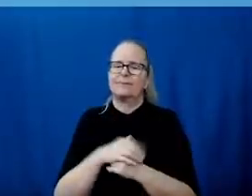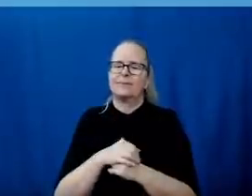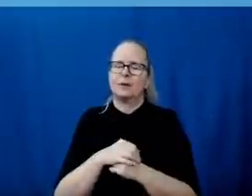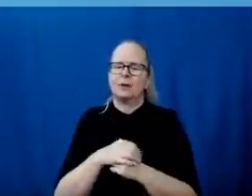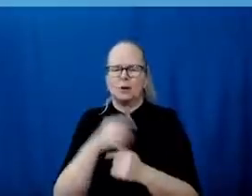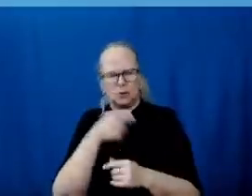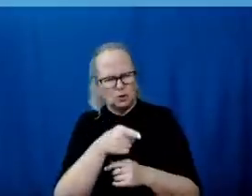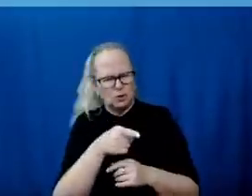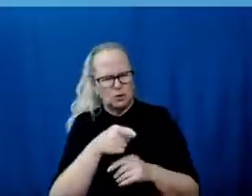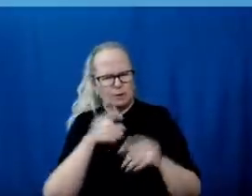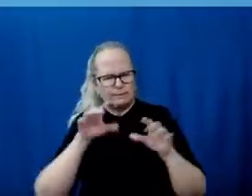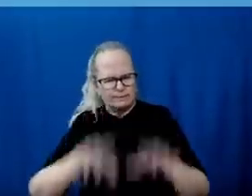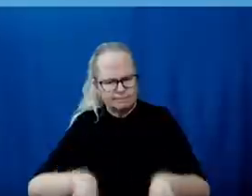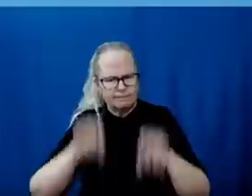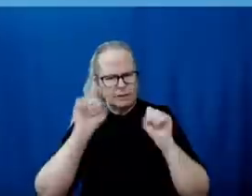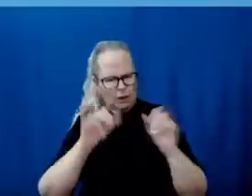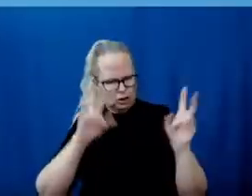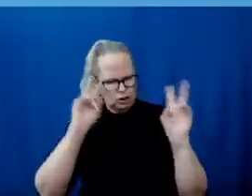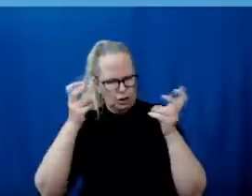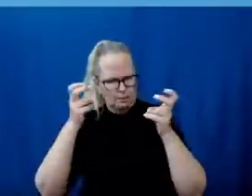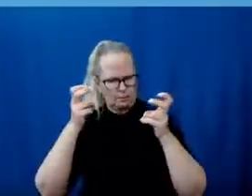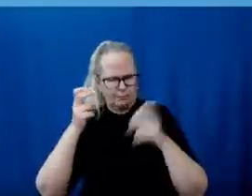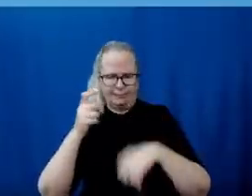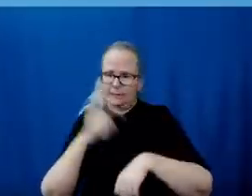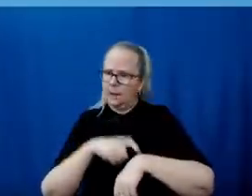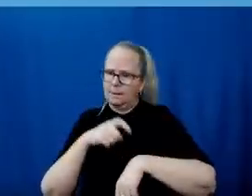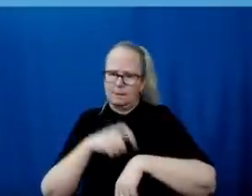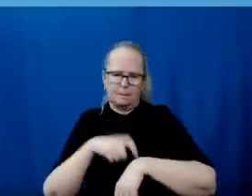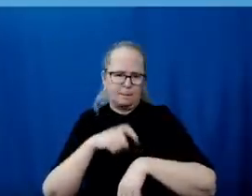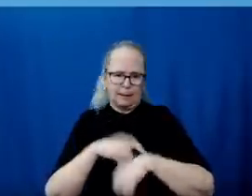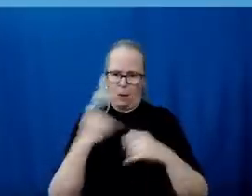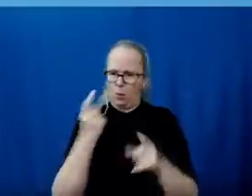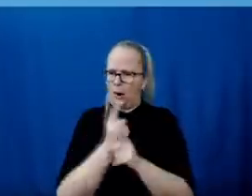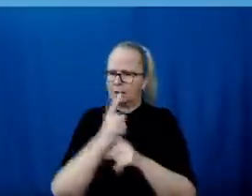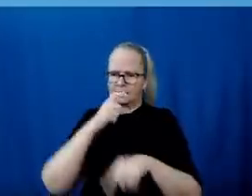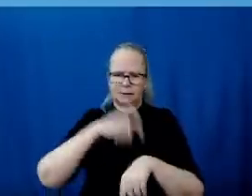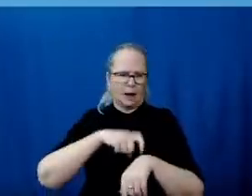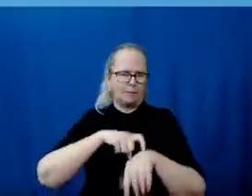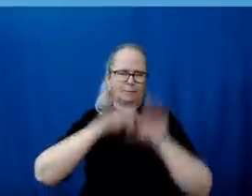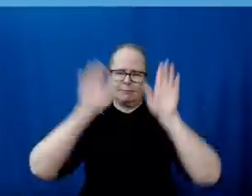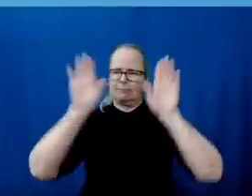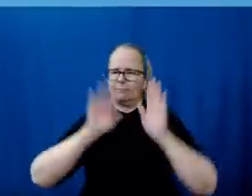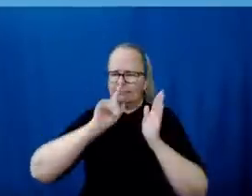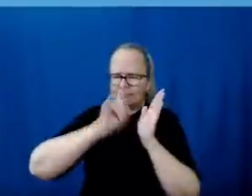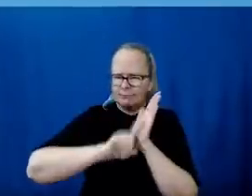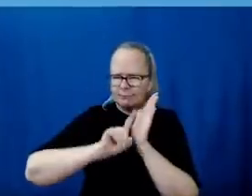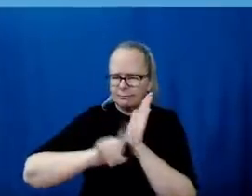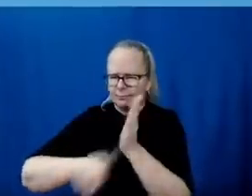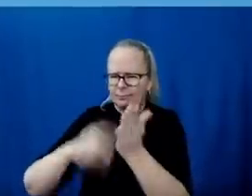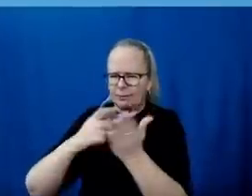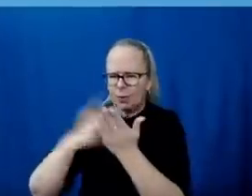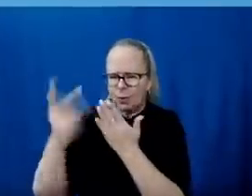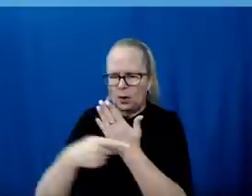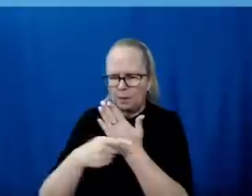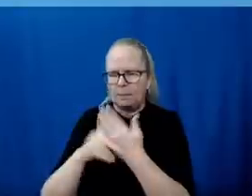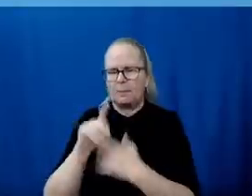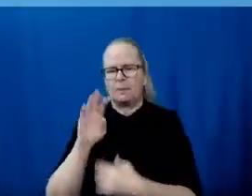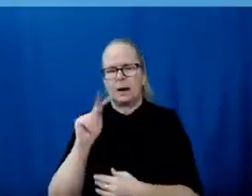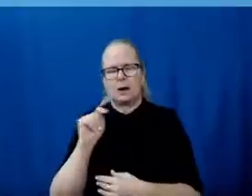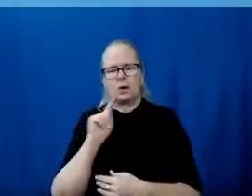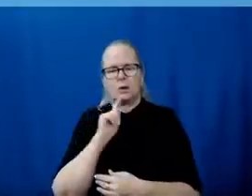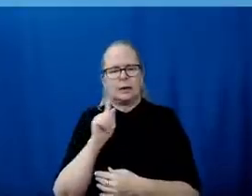this, I guess, a timely subject and a really excellent research program,